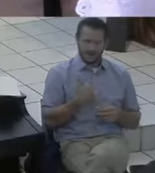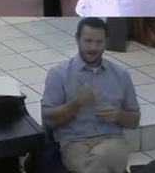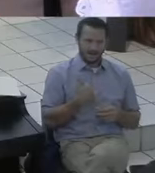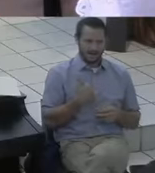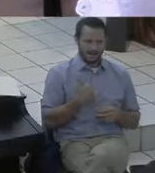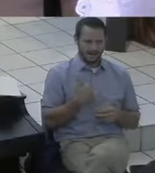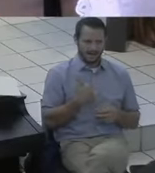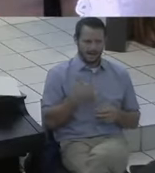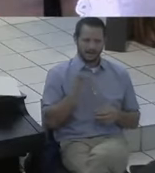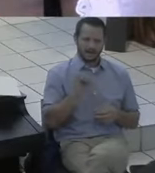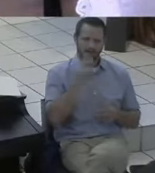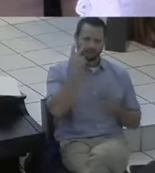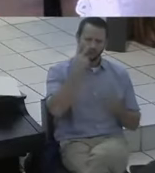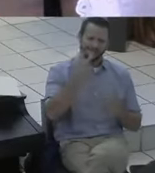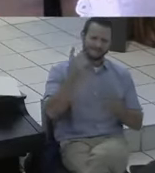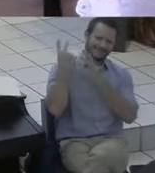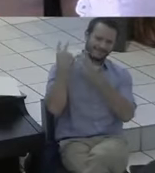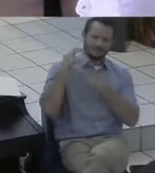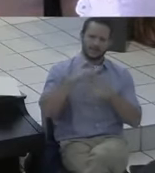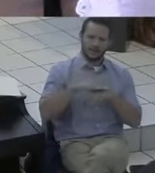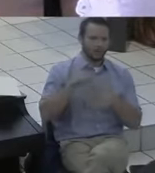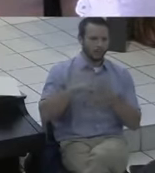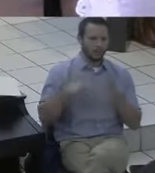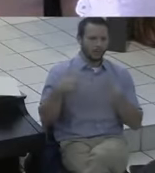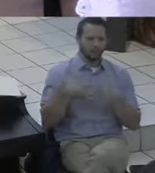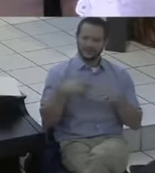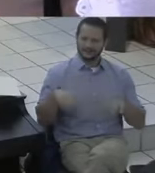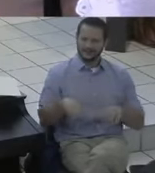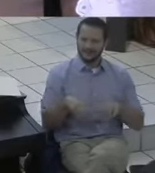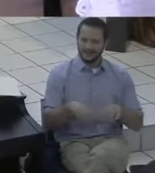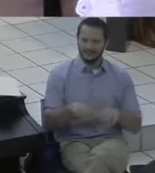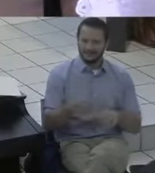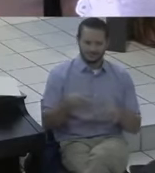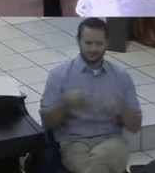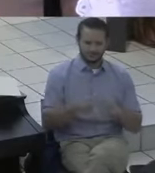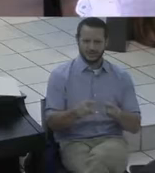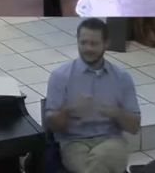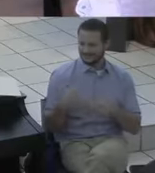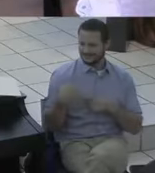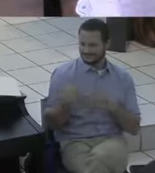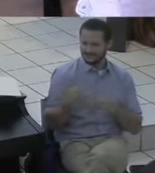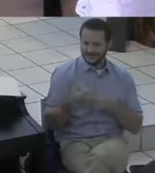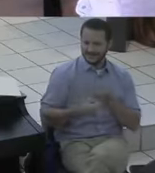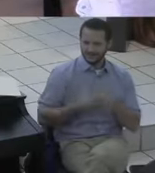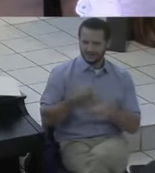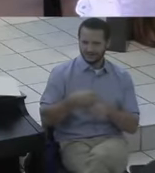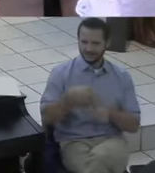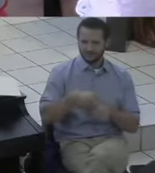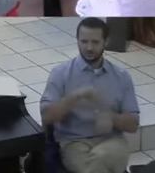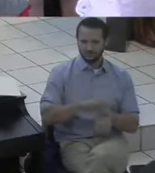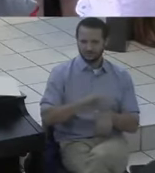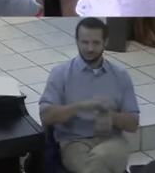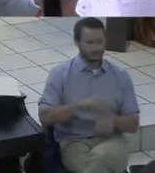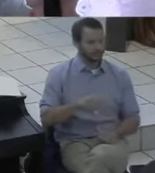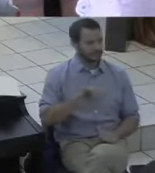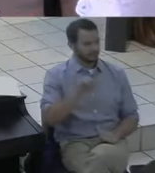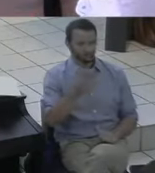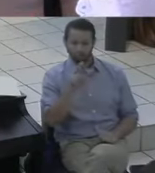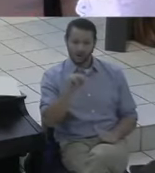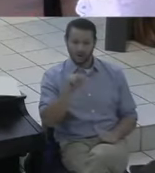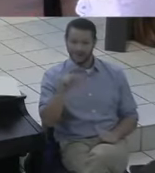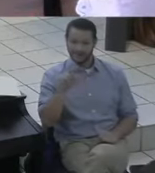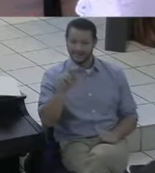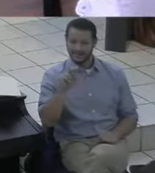it's caused me to reflect on what we have done as a church over the past year. And John Lennon, the